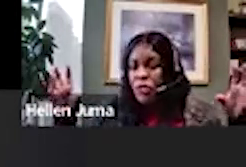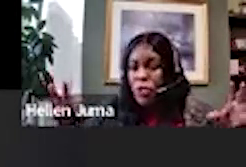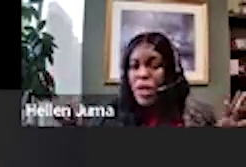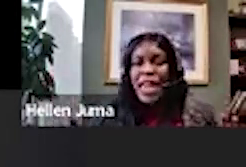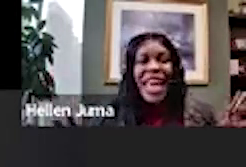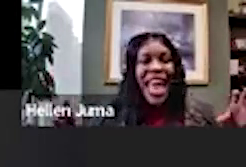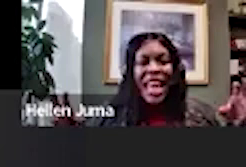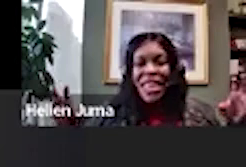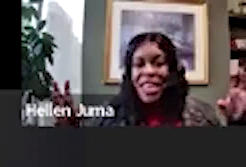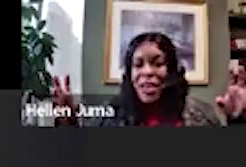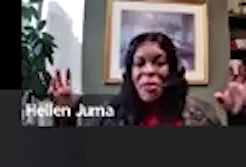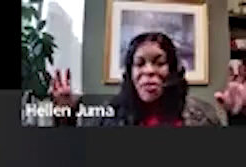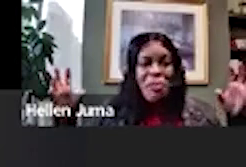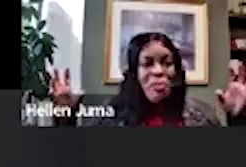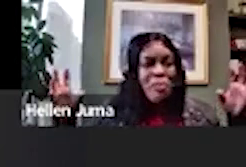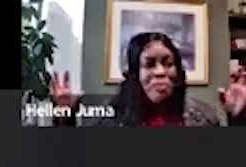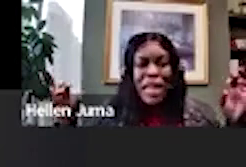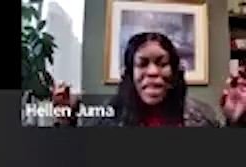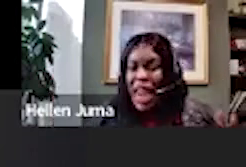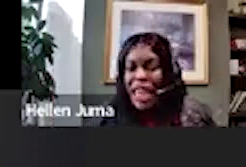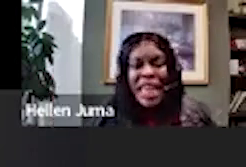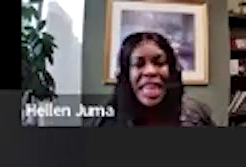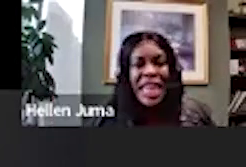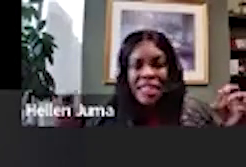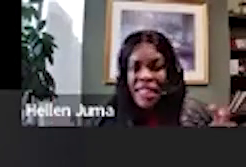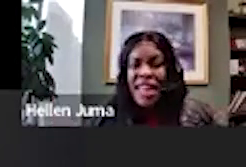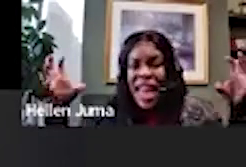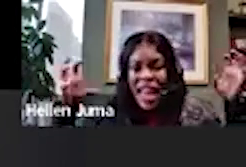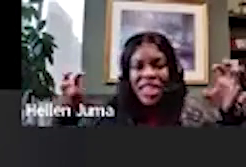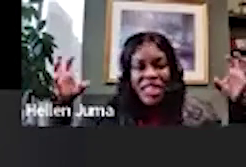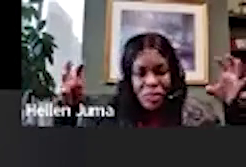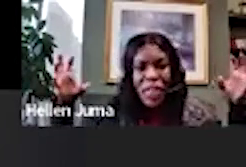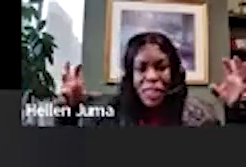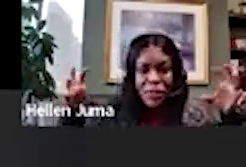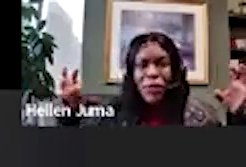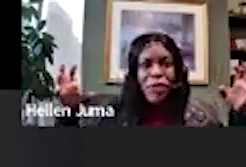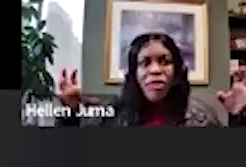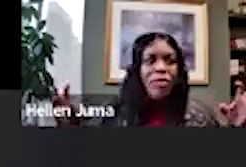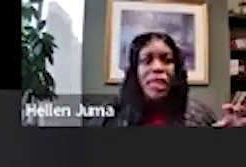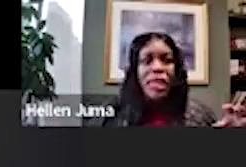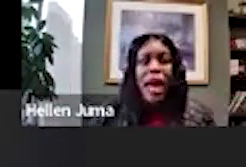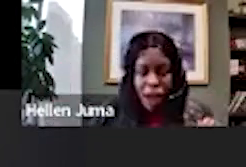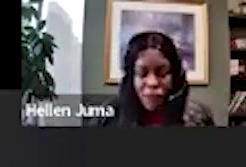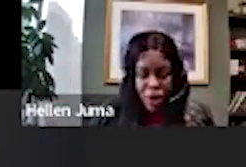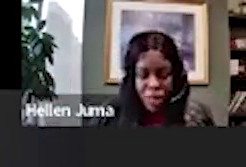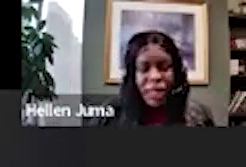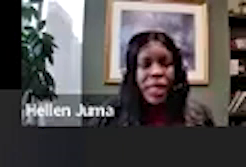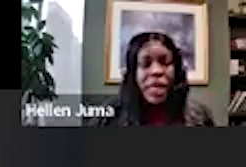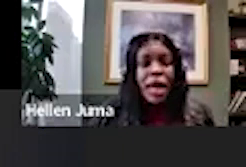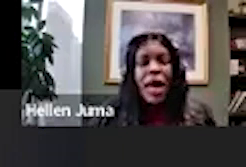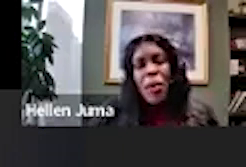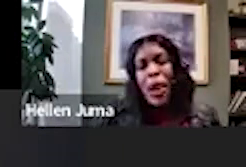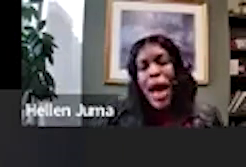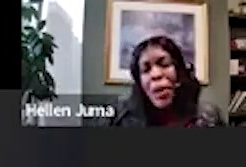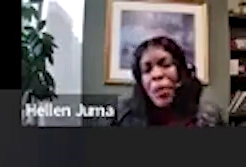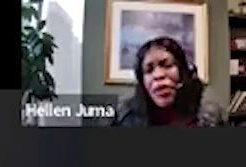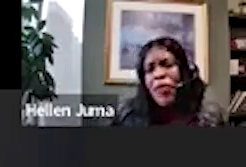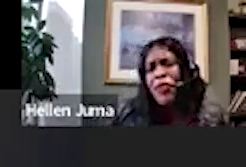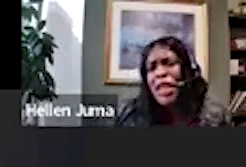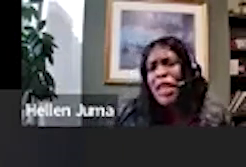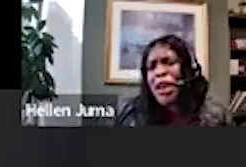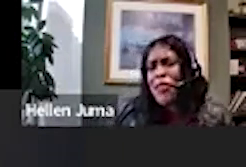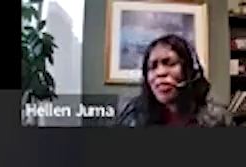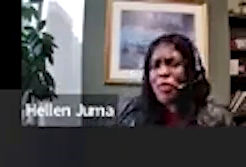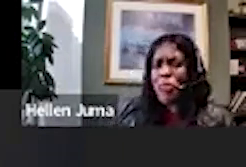of suing and maligning and slander are just waiting for you to do it. Avoid it. What